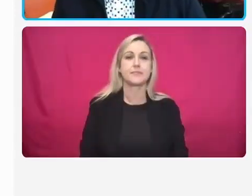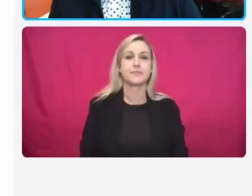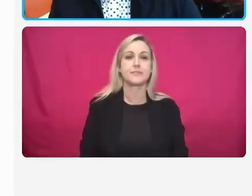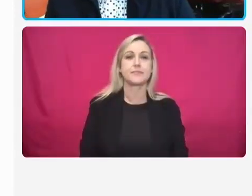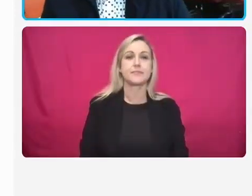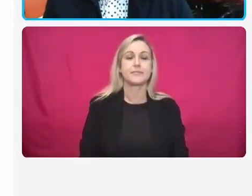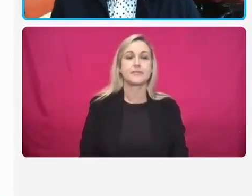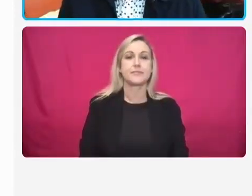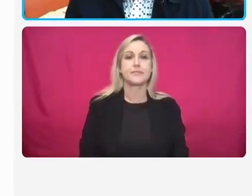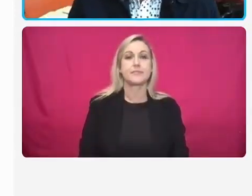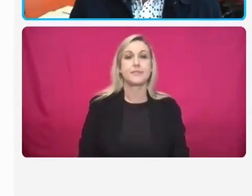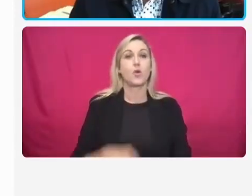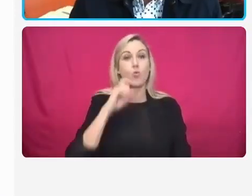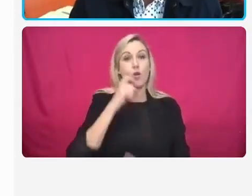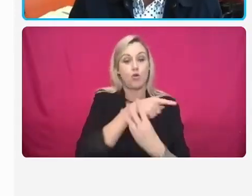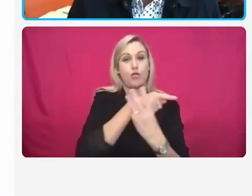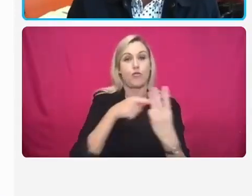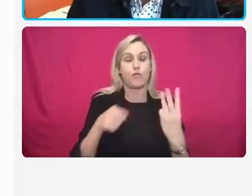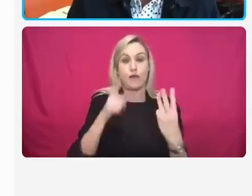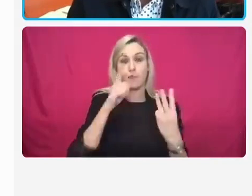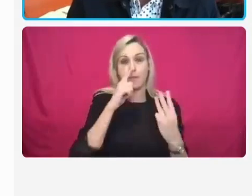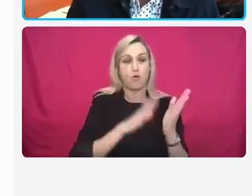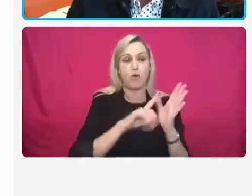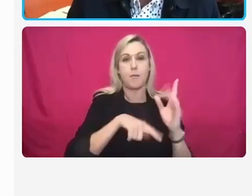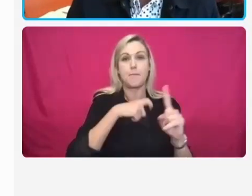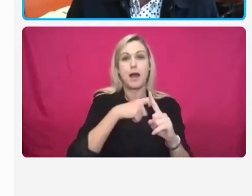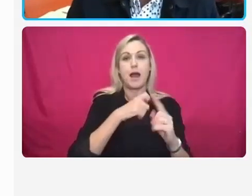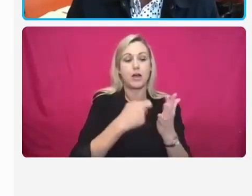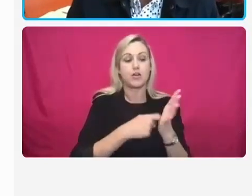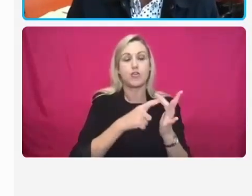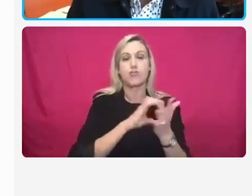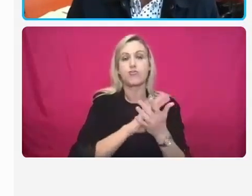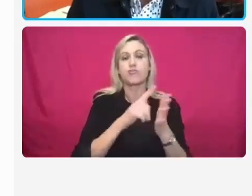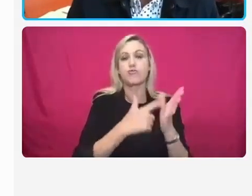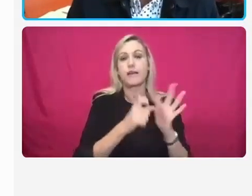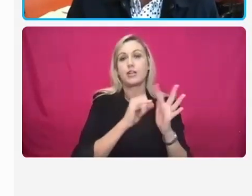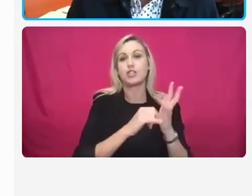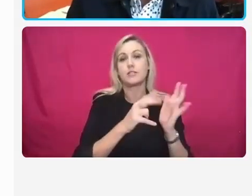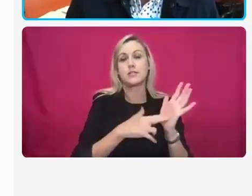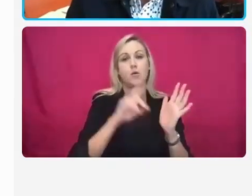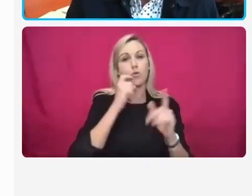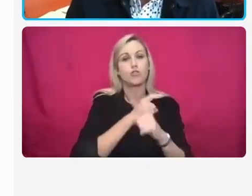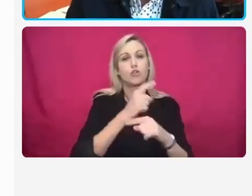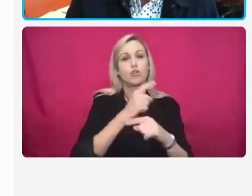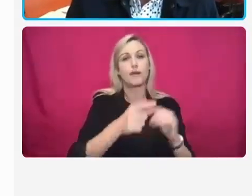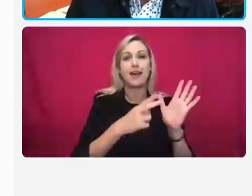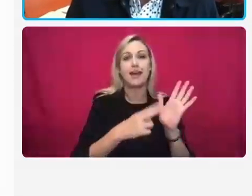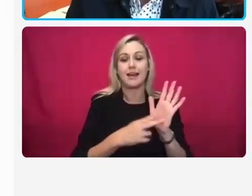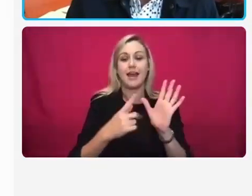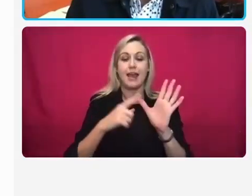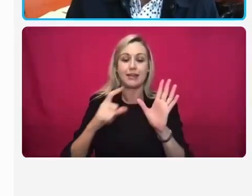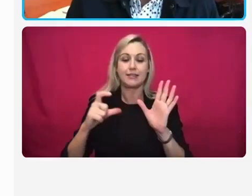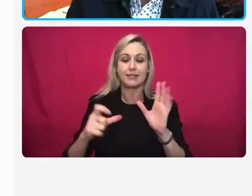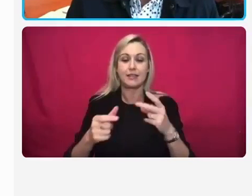joined by three colleagues. Mark Richardson, who'll do a presentation for you on the ANACC. Jess